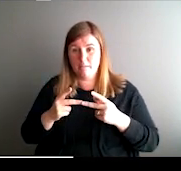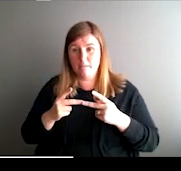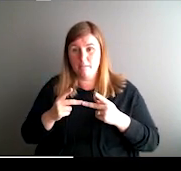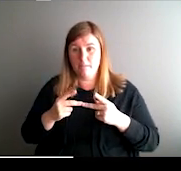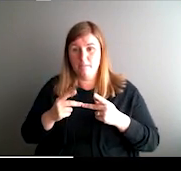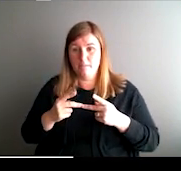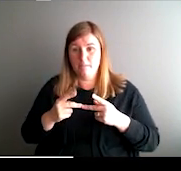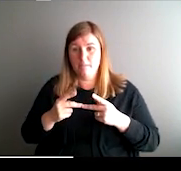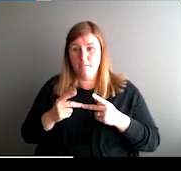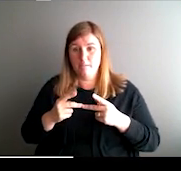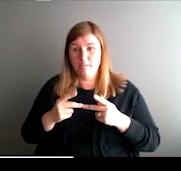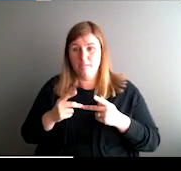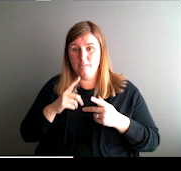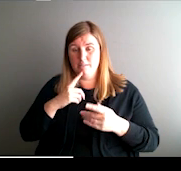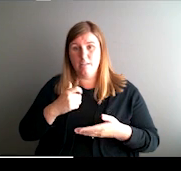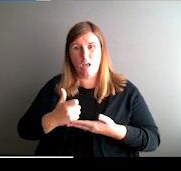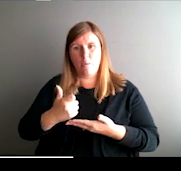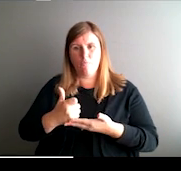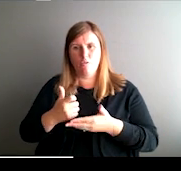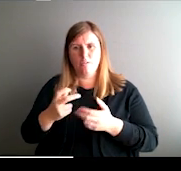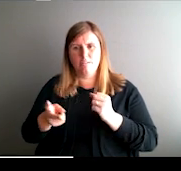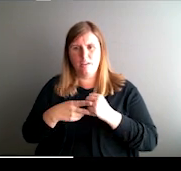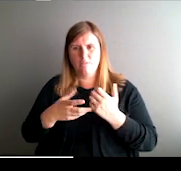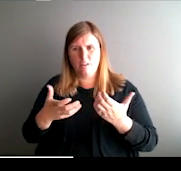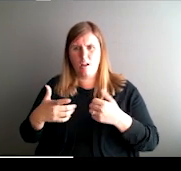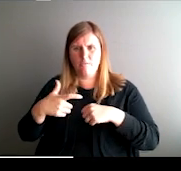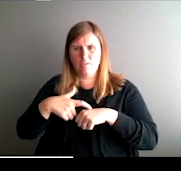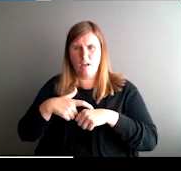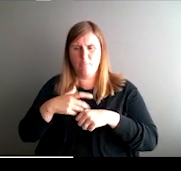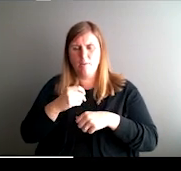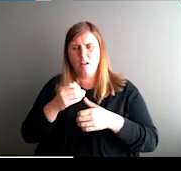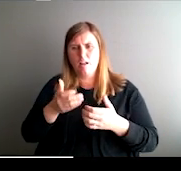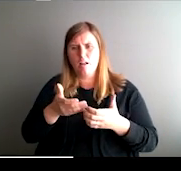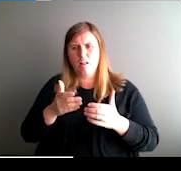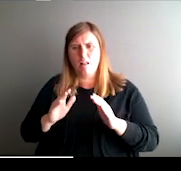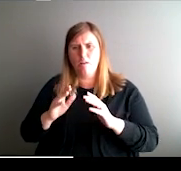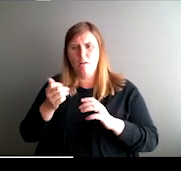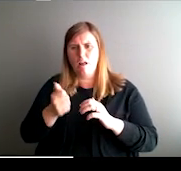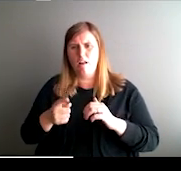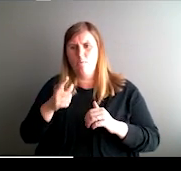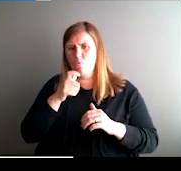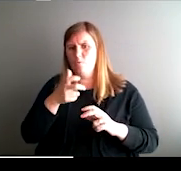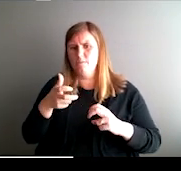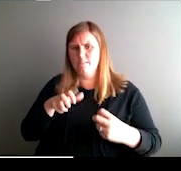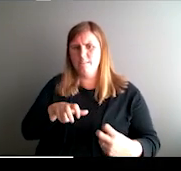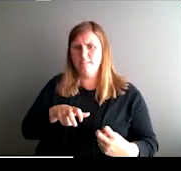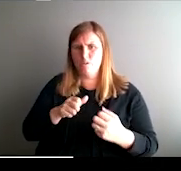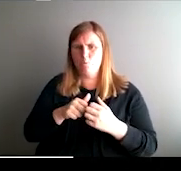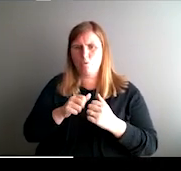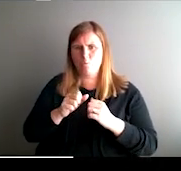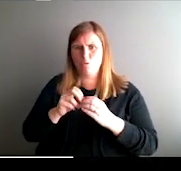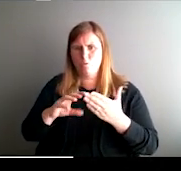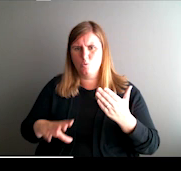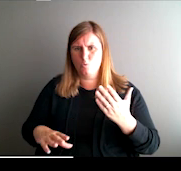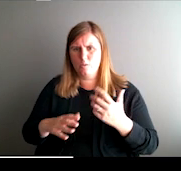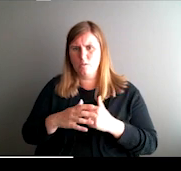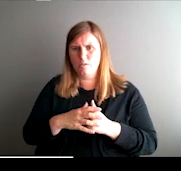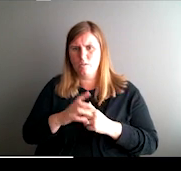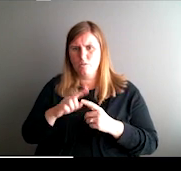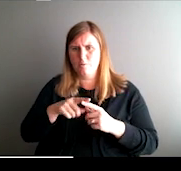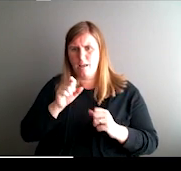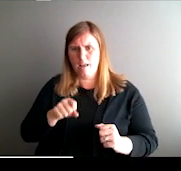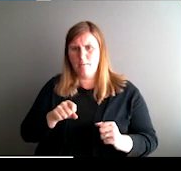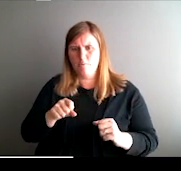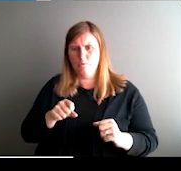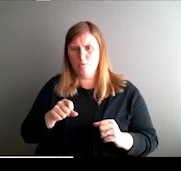is very helpful and saves a lot of time, and allows anybody who sits down to work with the student to be able to